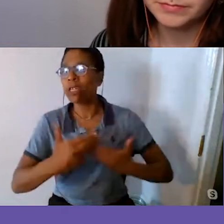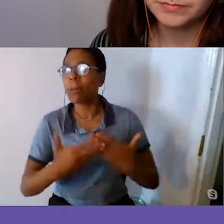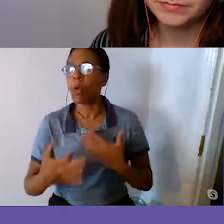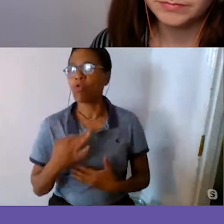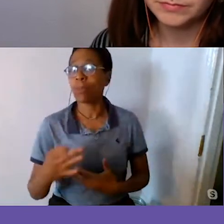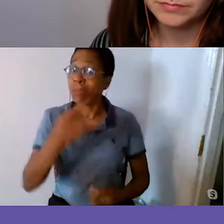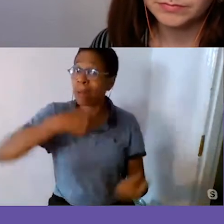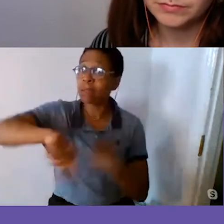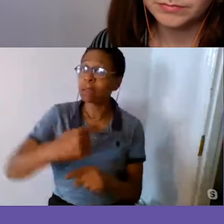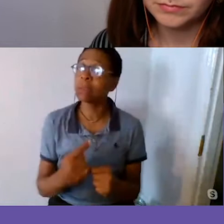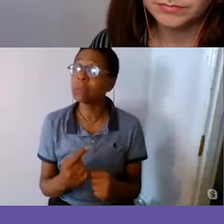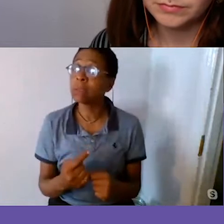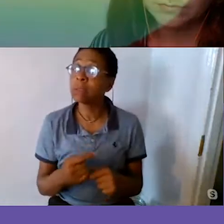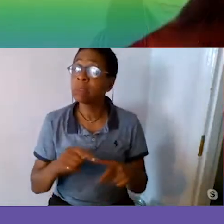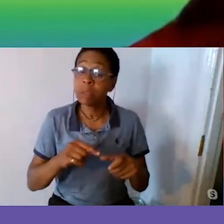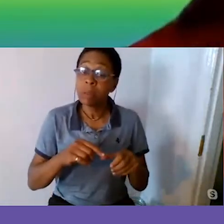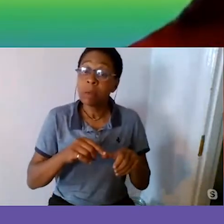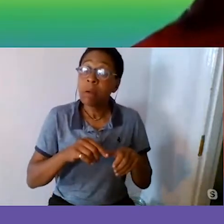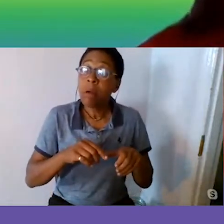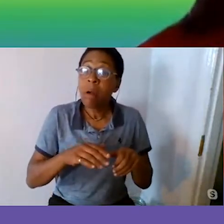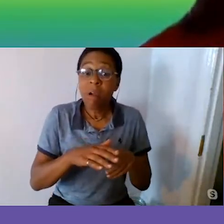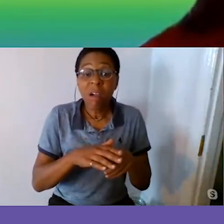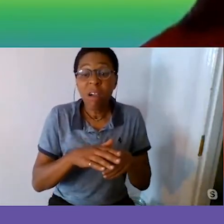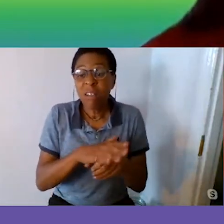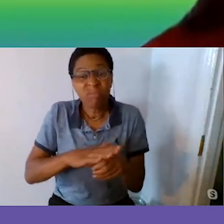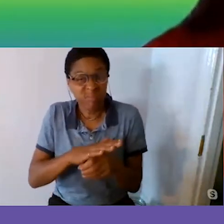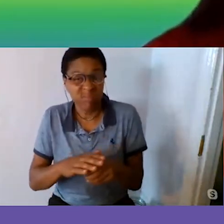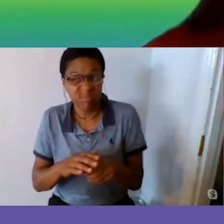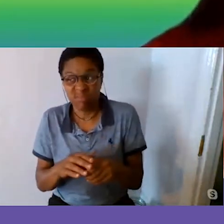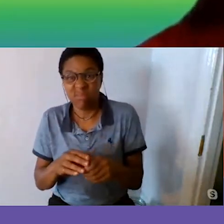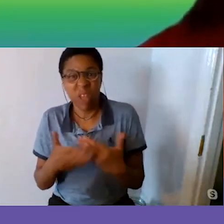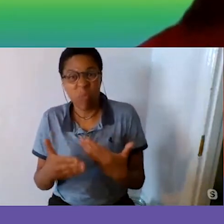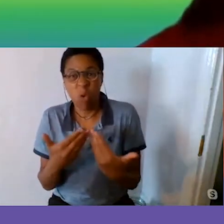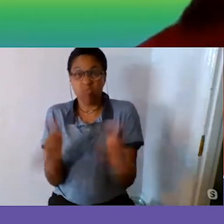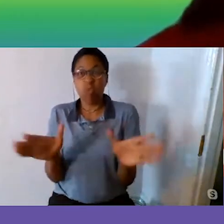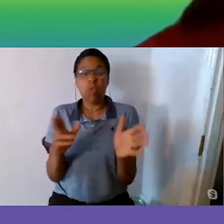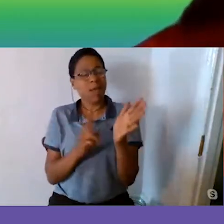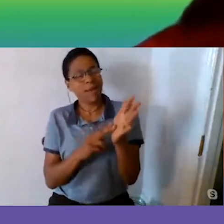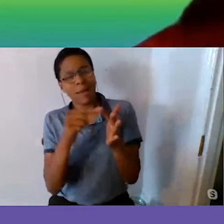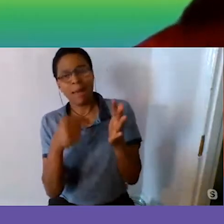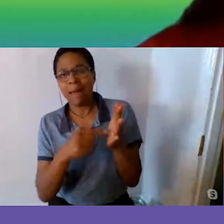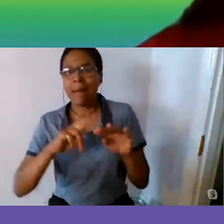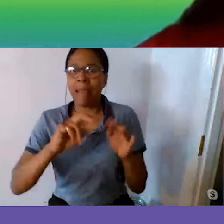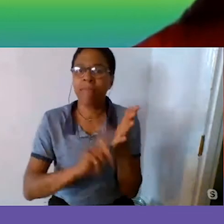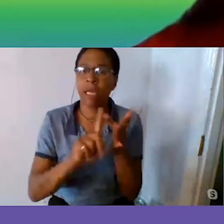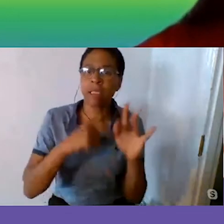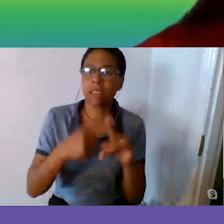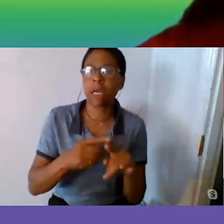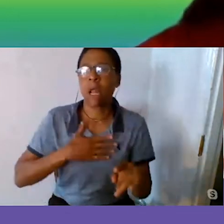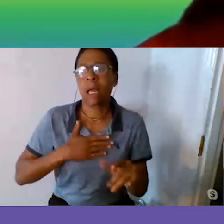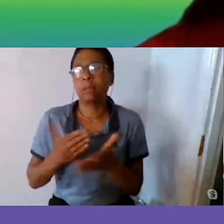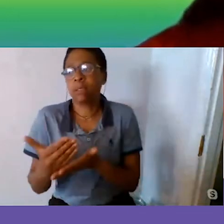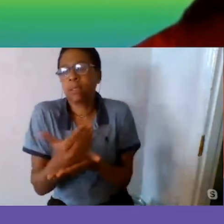that platforms that are mainstream, like Netflix, tend to show the more palatable films, or the films that show